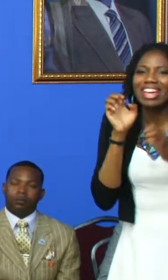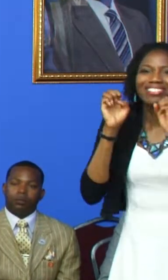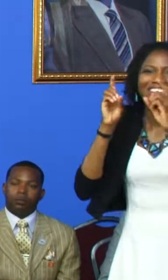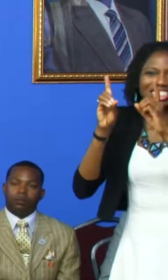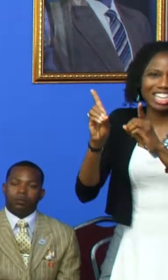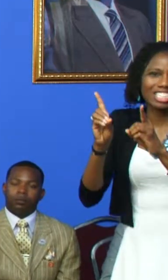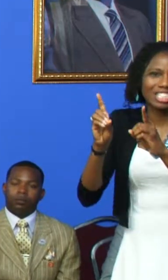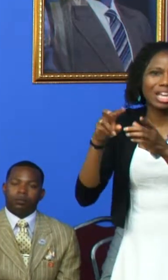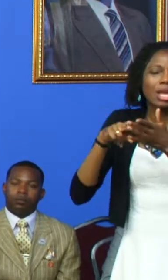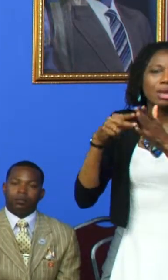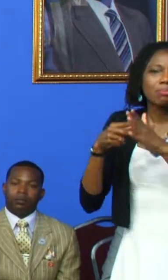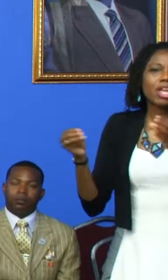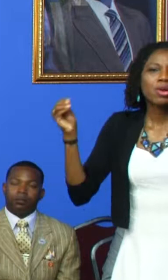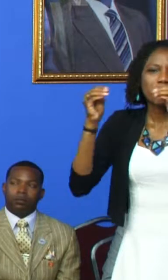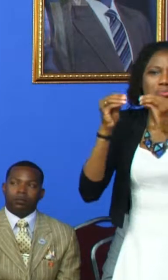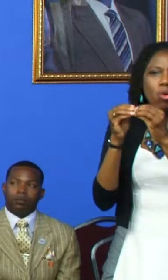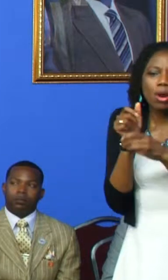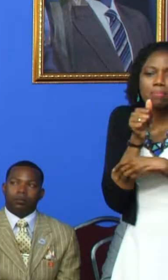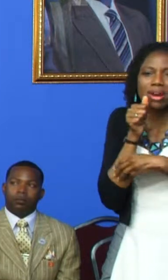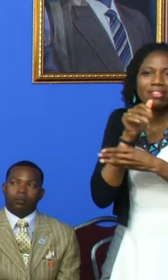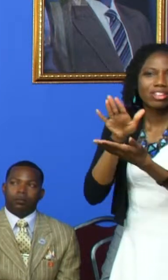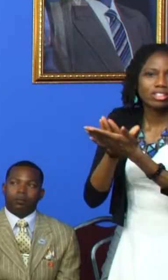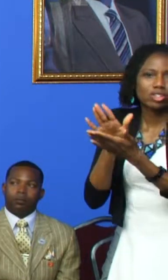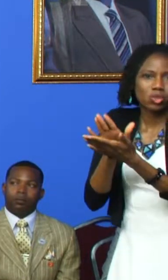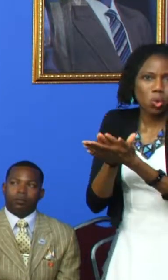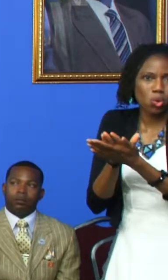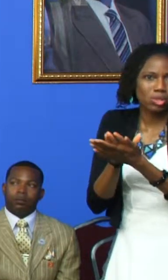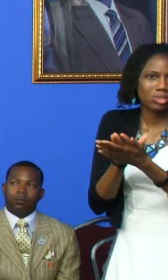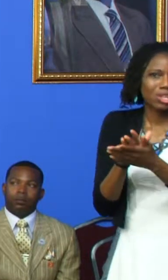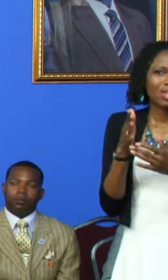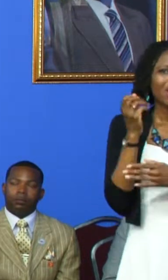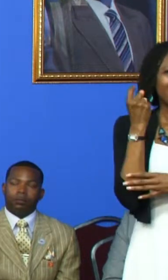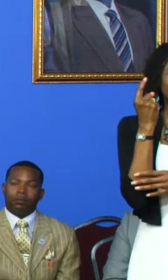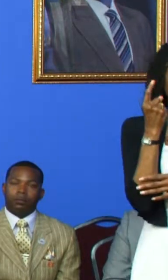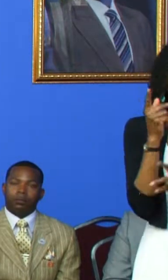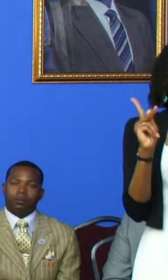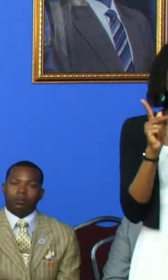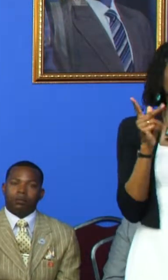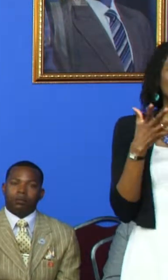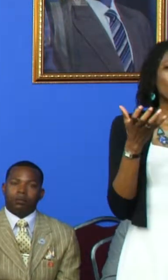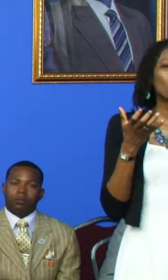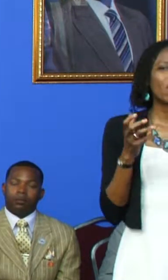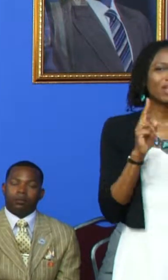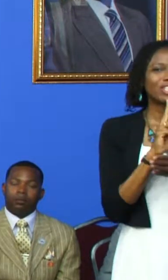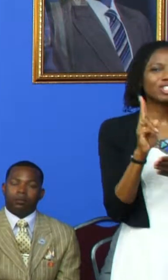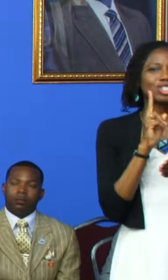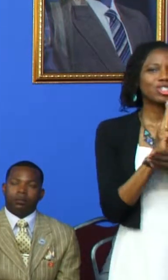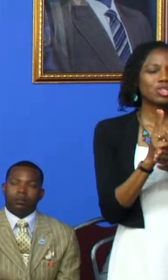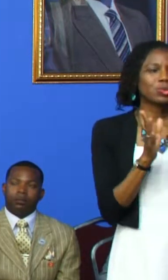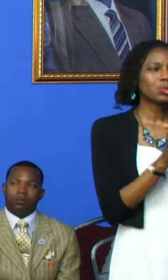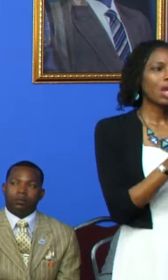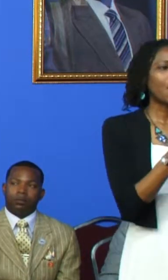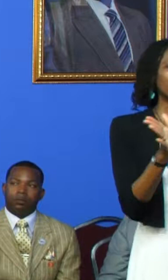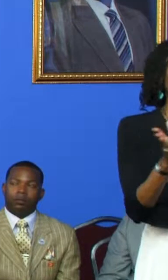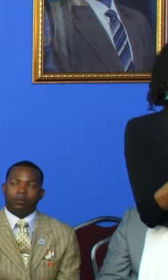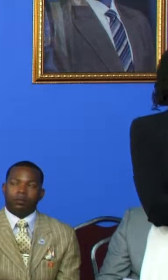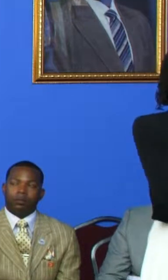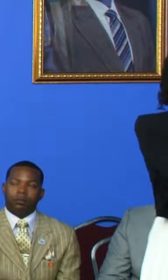started because people wanted to use public funds to pay